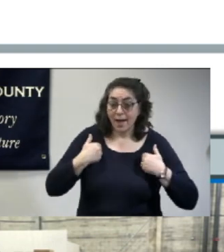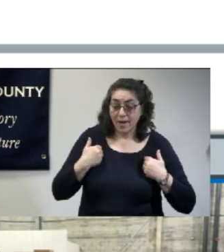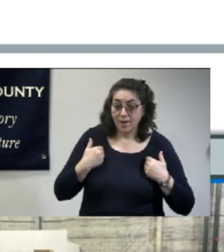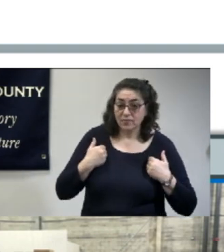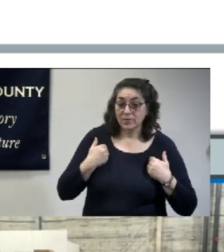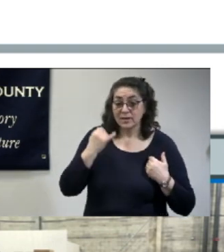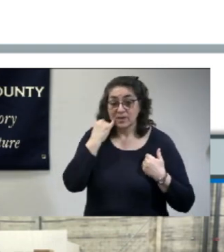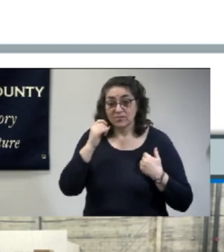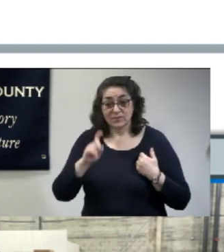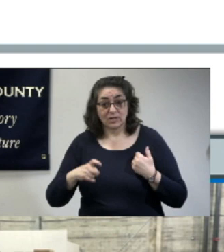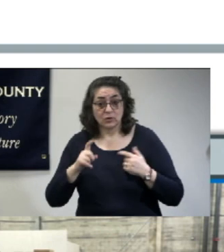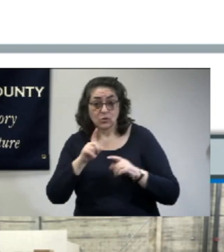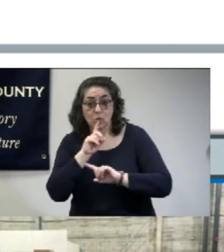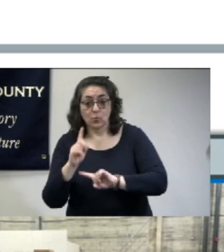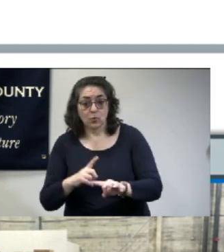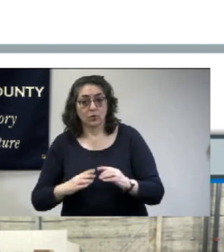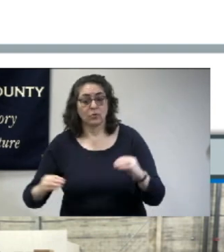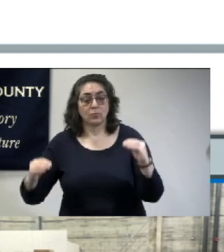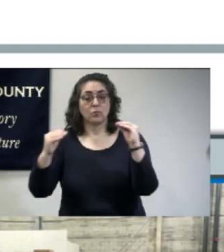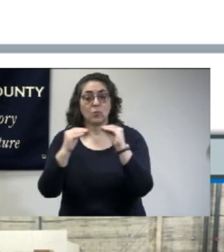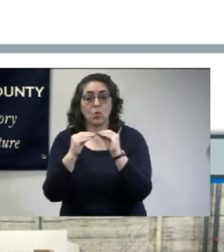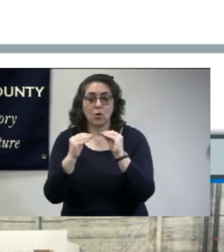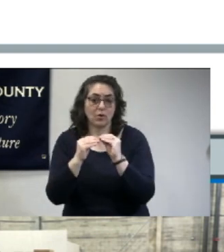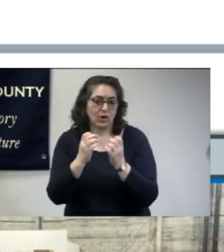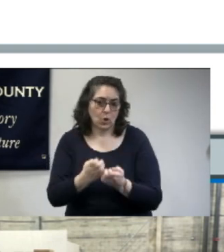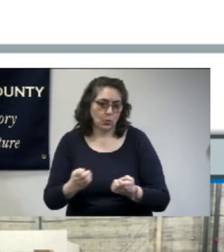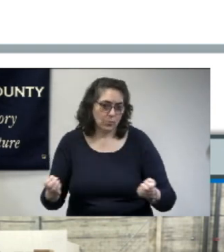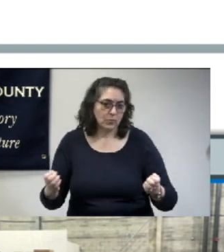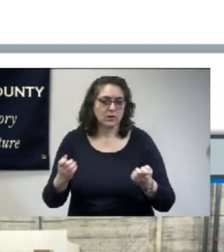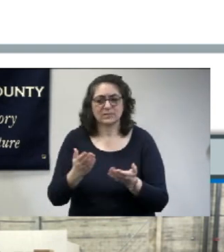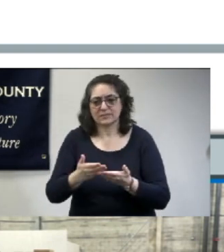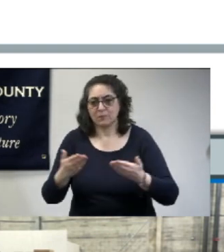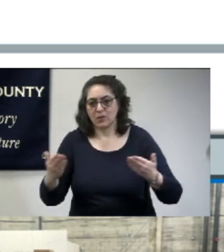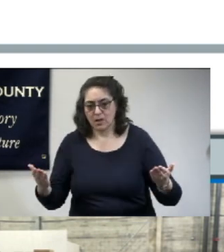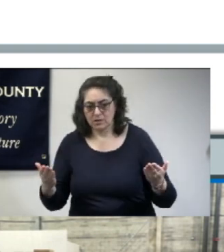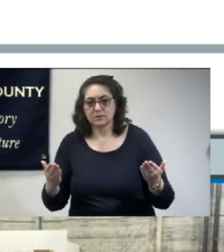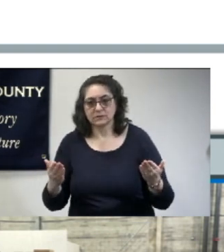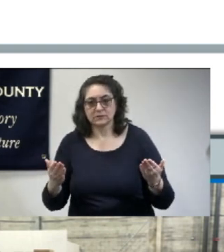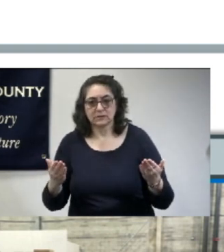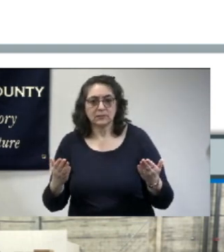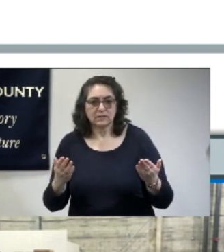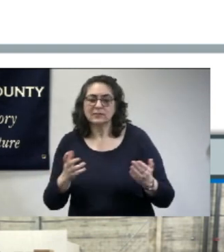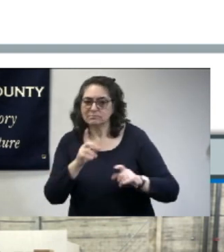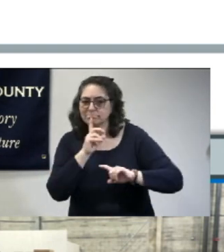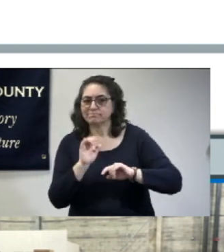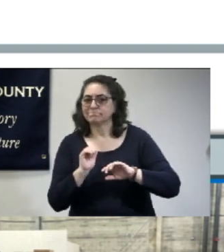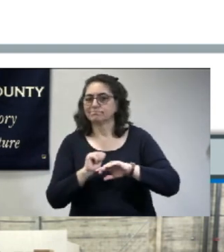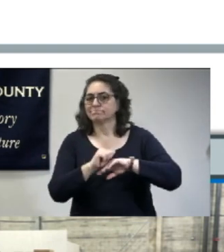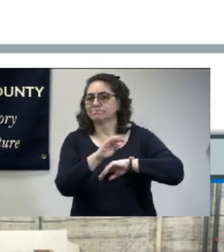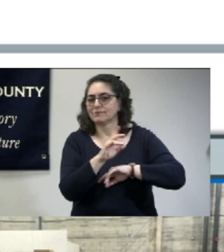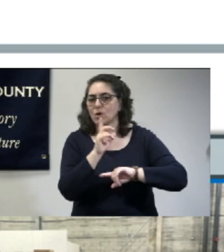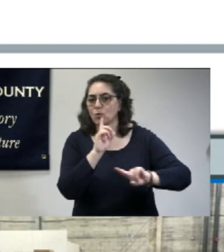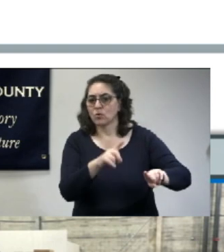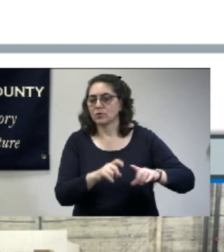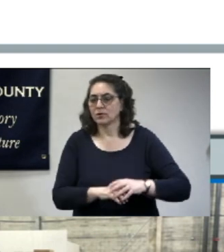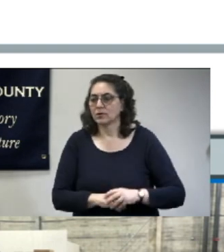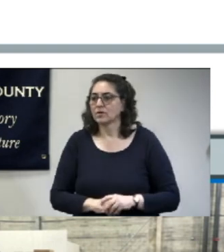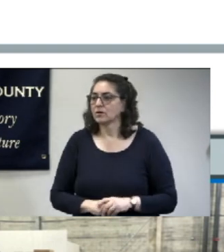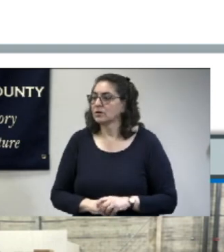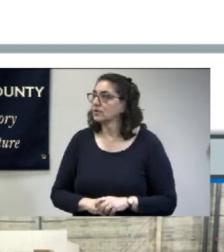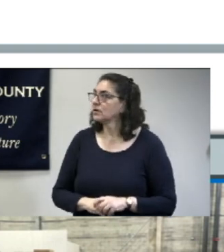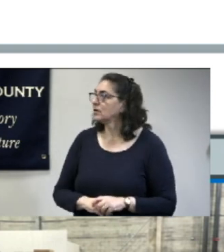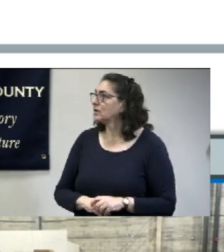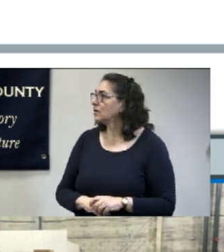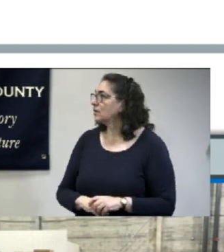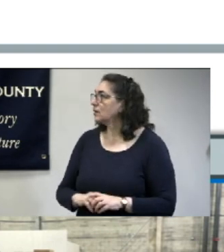order additional equipment or supplies to get that done. So this is the image that you see up here.